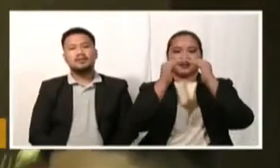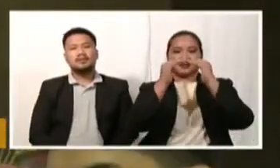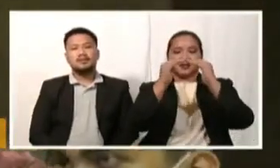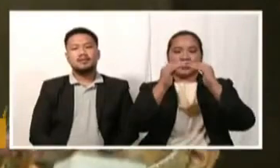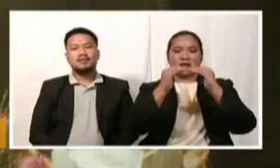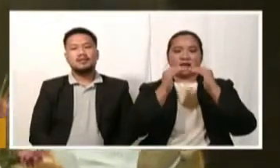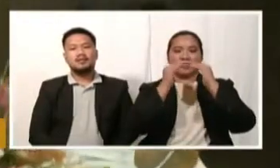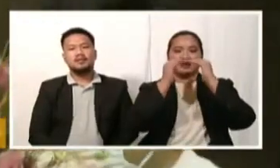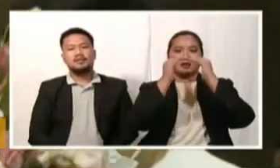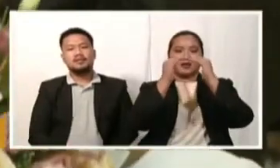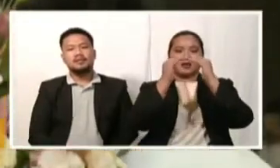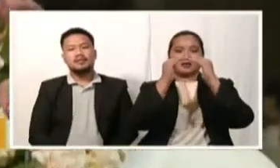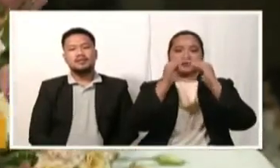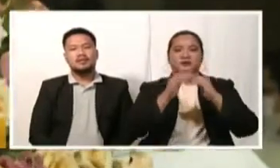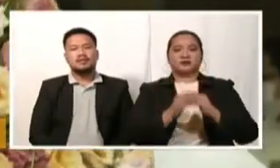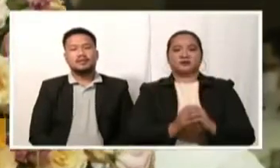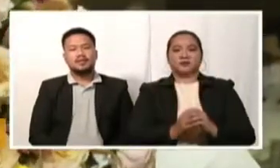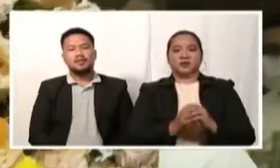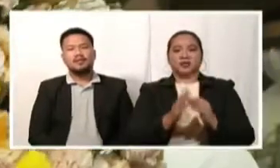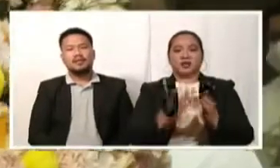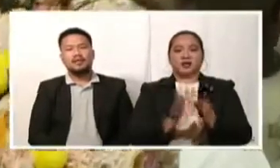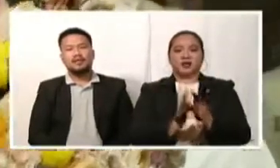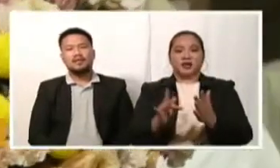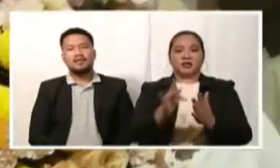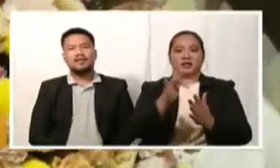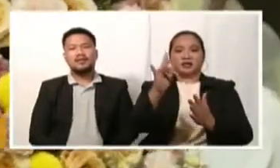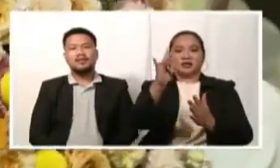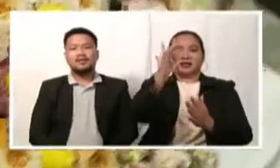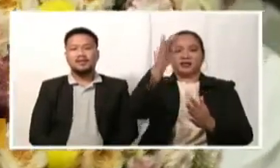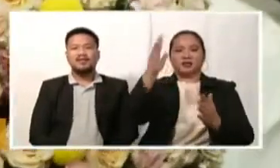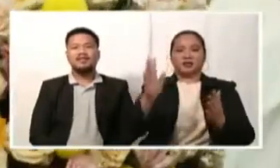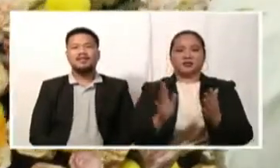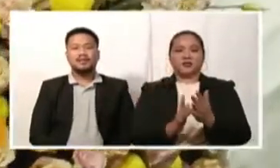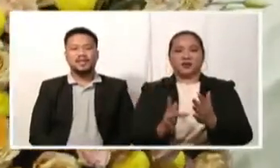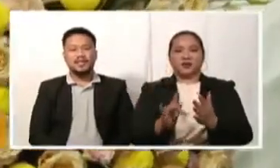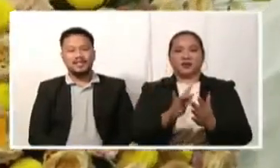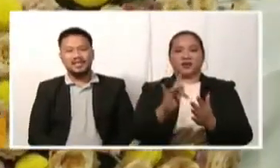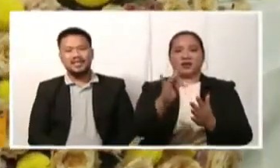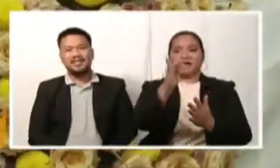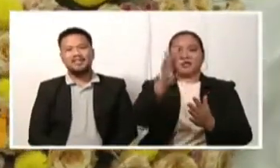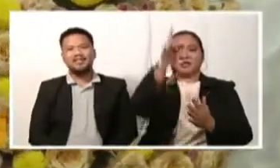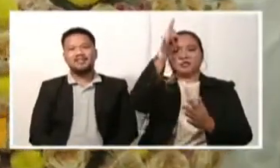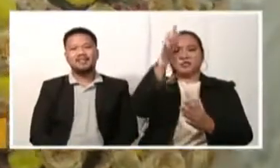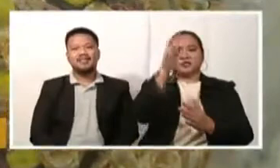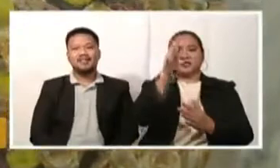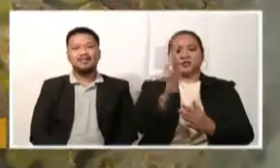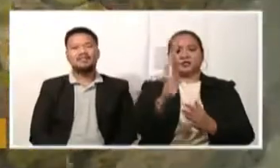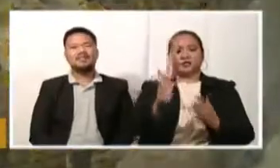Thank you.